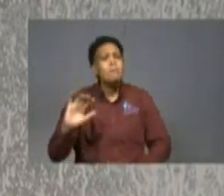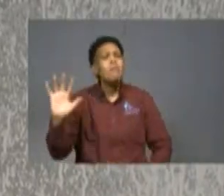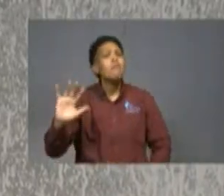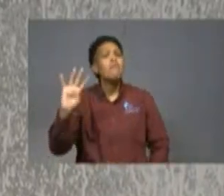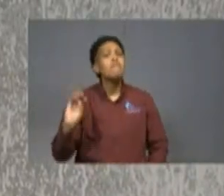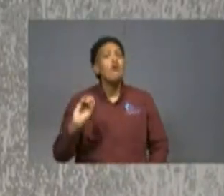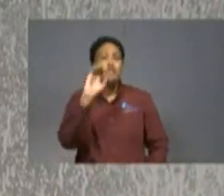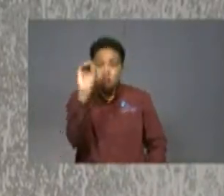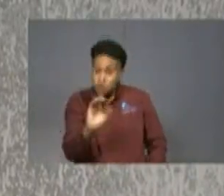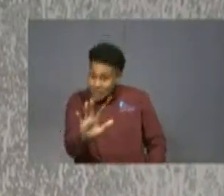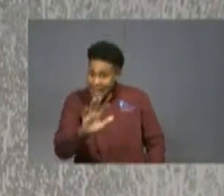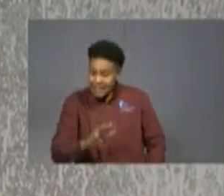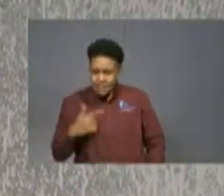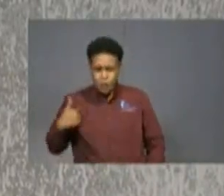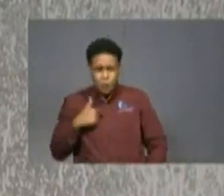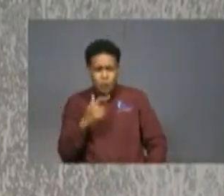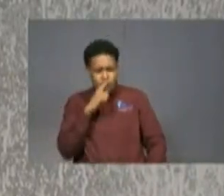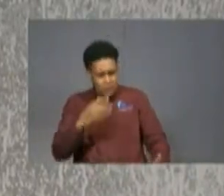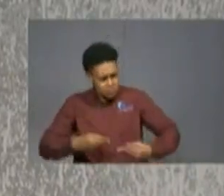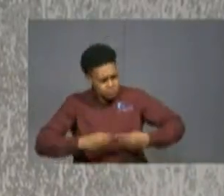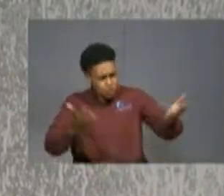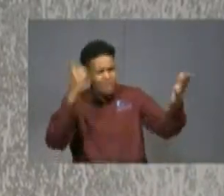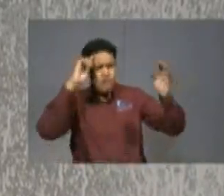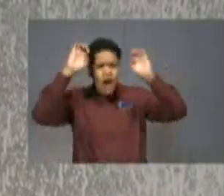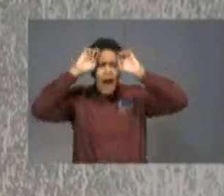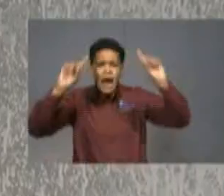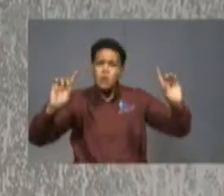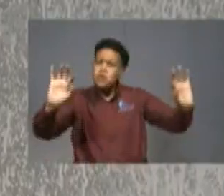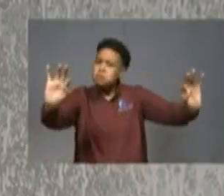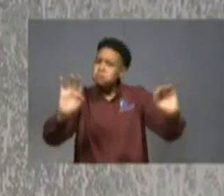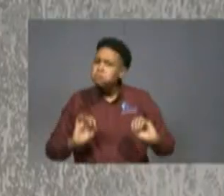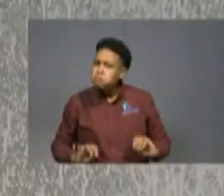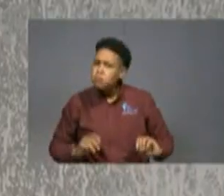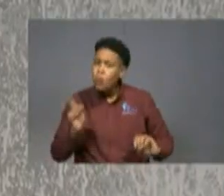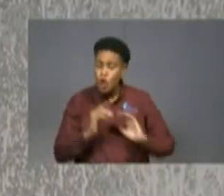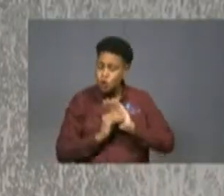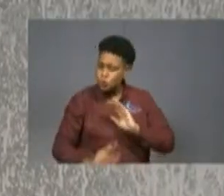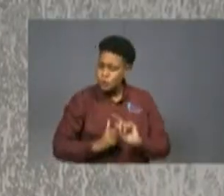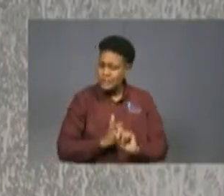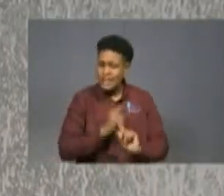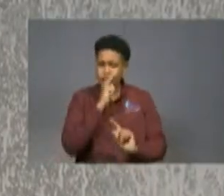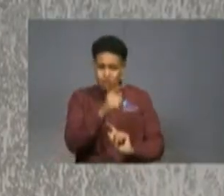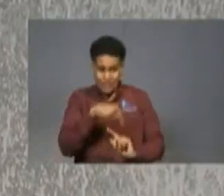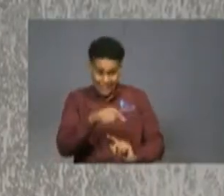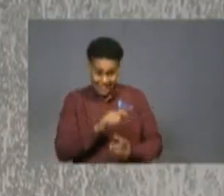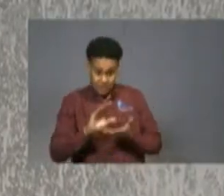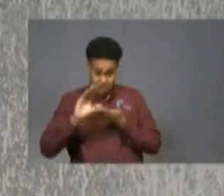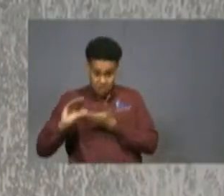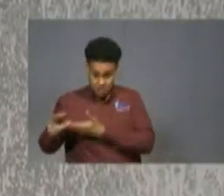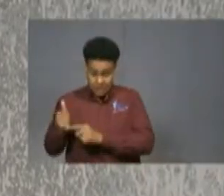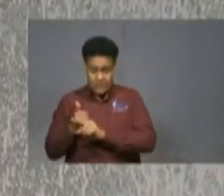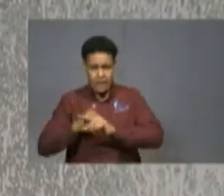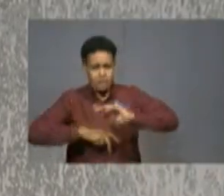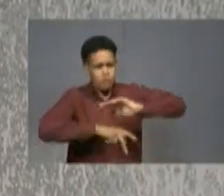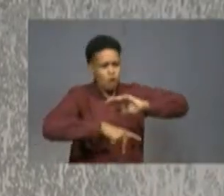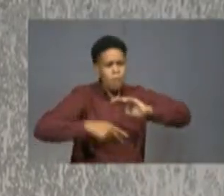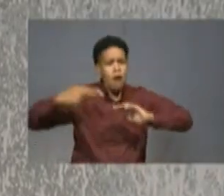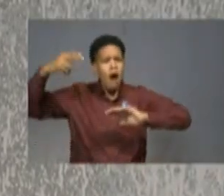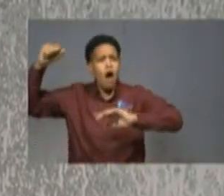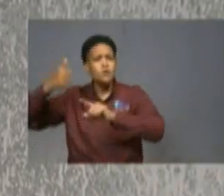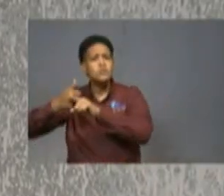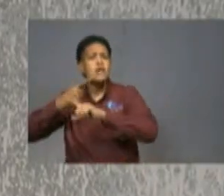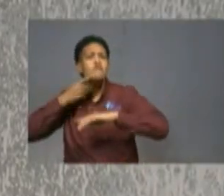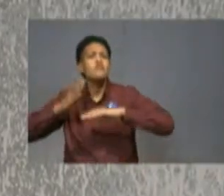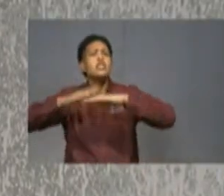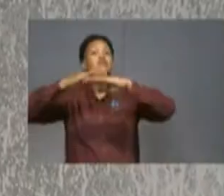40%. We have delivered for education, where student subsidy at the primary and secondary school has increased,